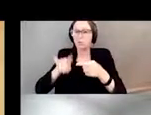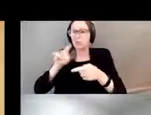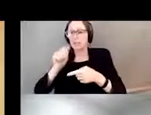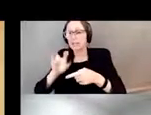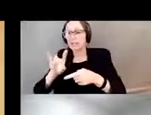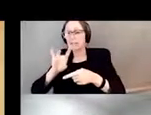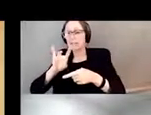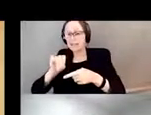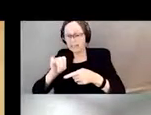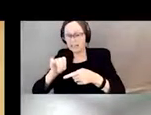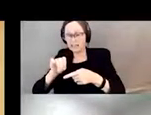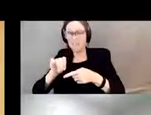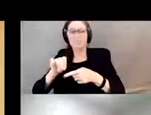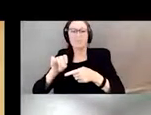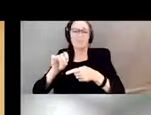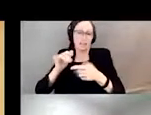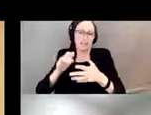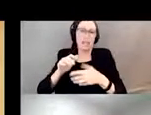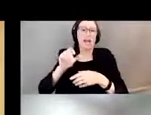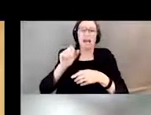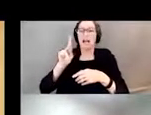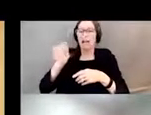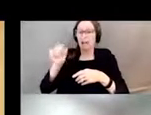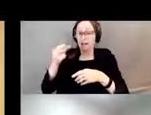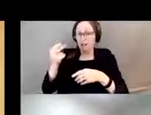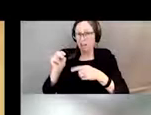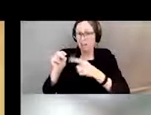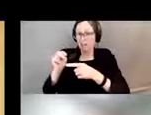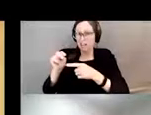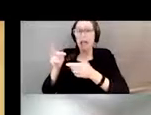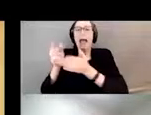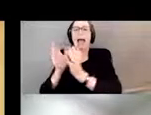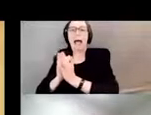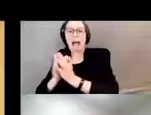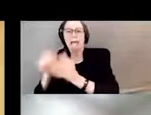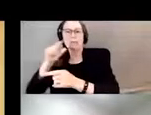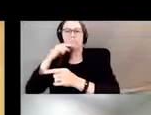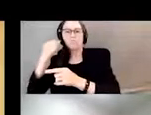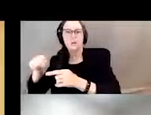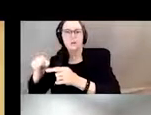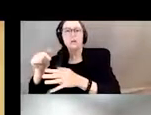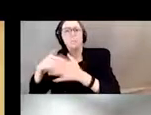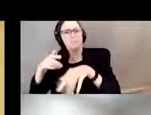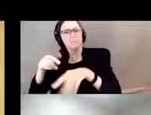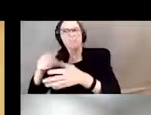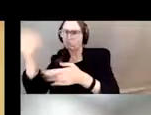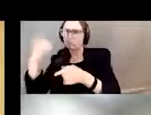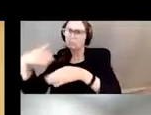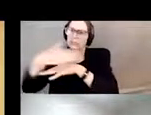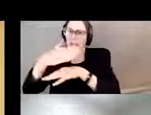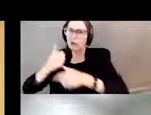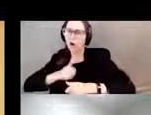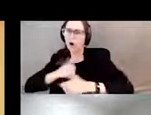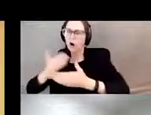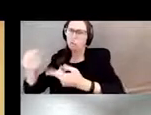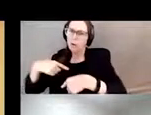leader of Afghanistan, Sher Ali Khan, asks the Russians if they would be willing to send a Russian army or Russian weapons